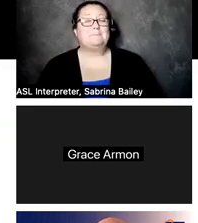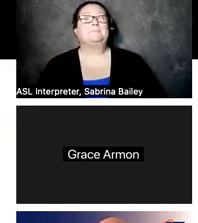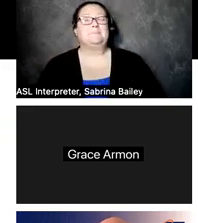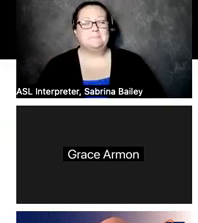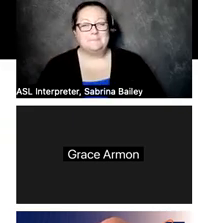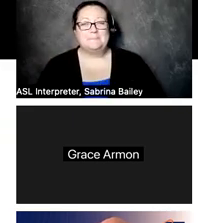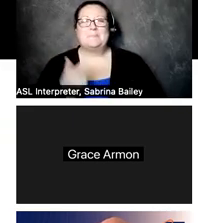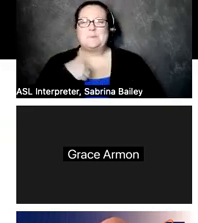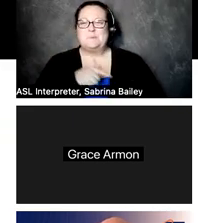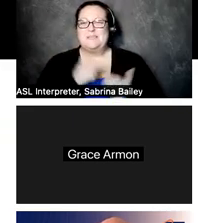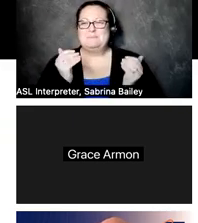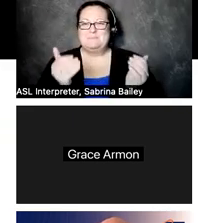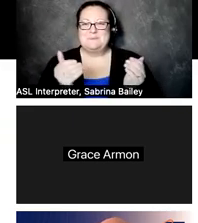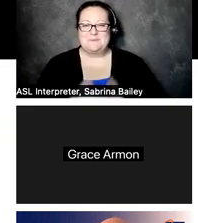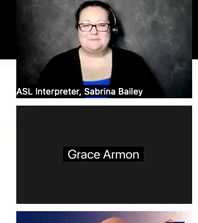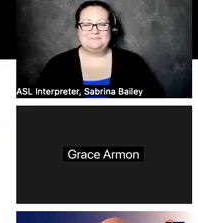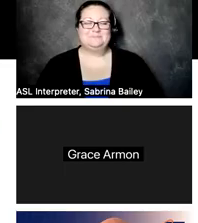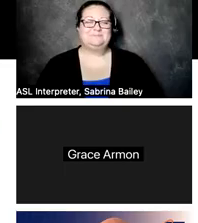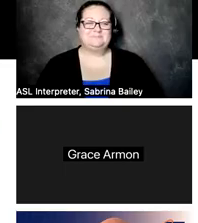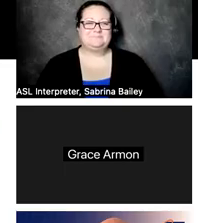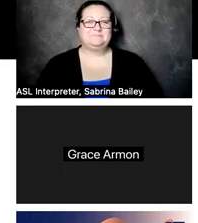We can move on to the next slide.